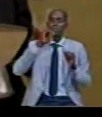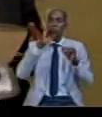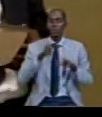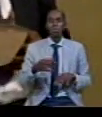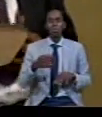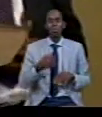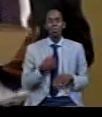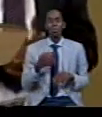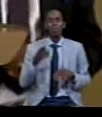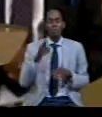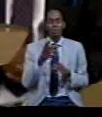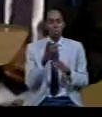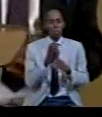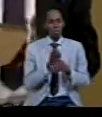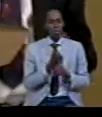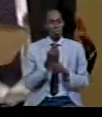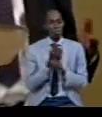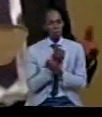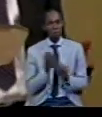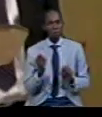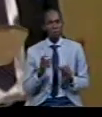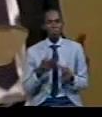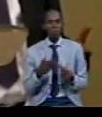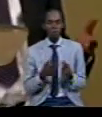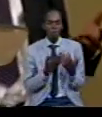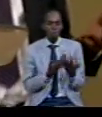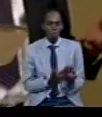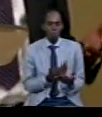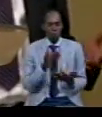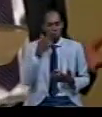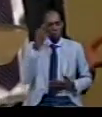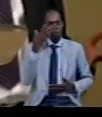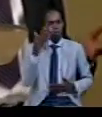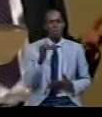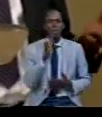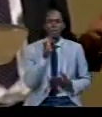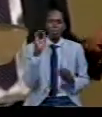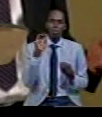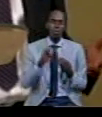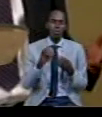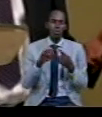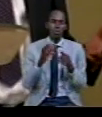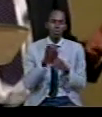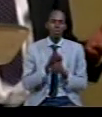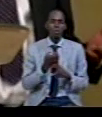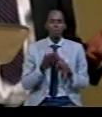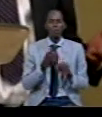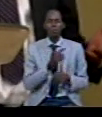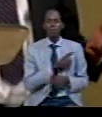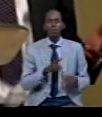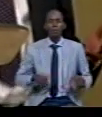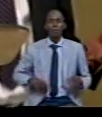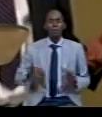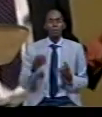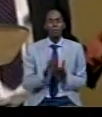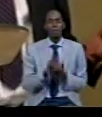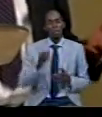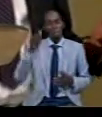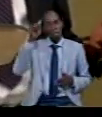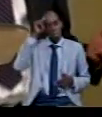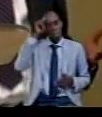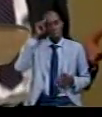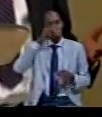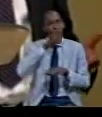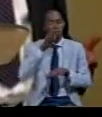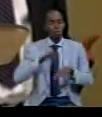you wait, because there's more to receive from the Lord. The Adamic nature needs to be removed. The